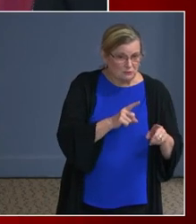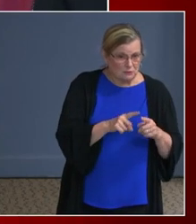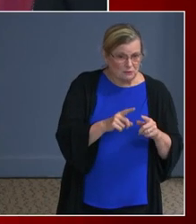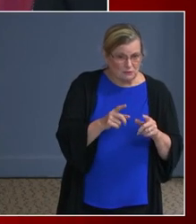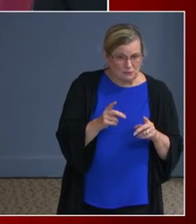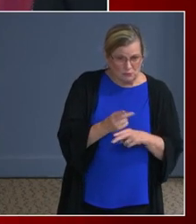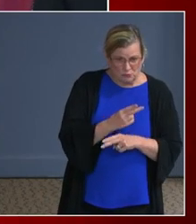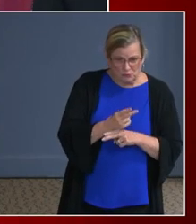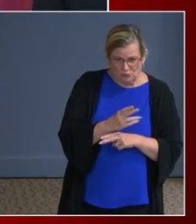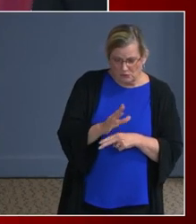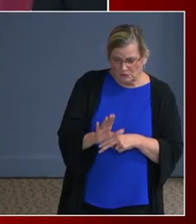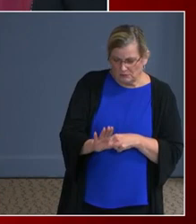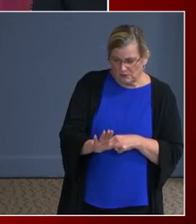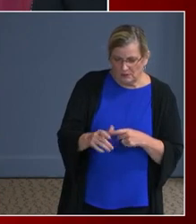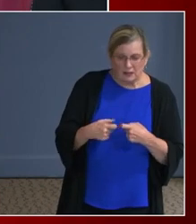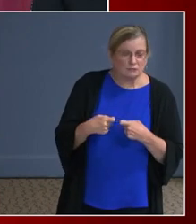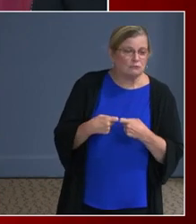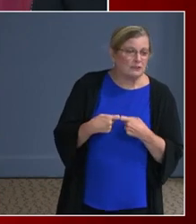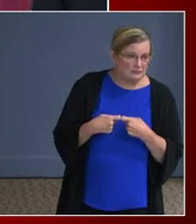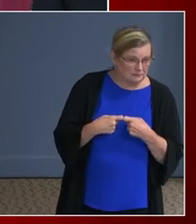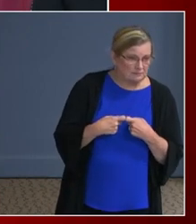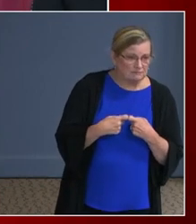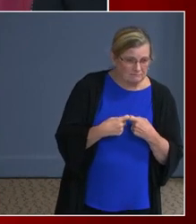case reporting.